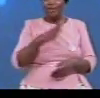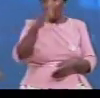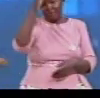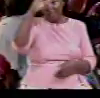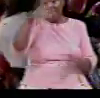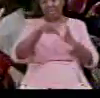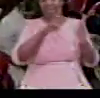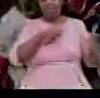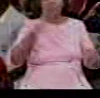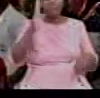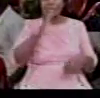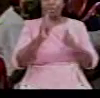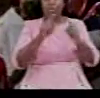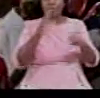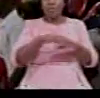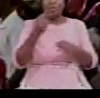Spirit.